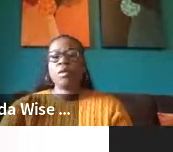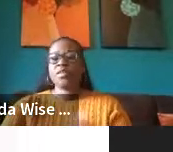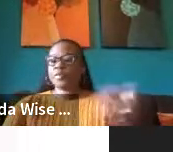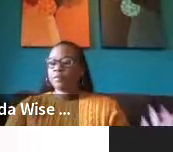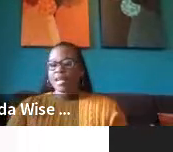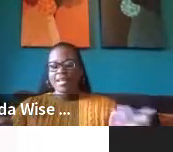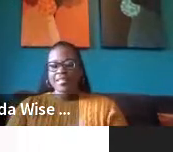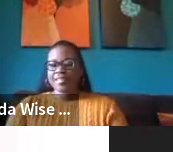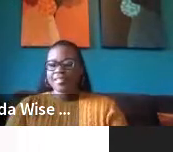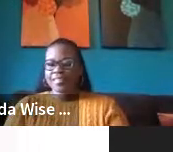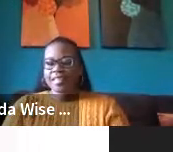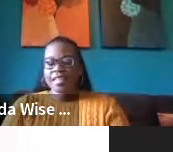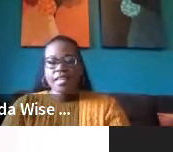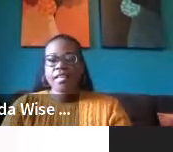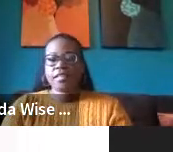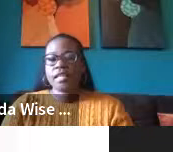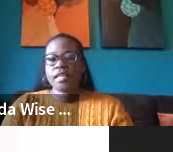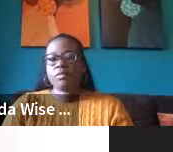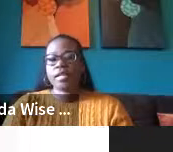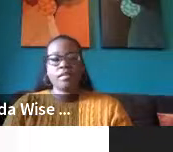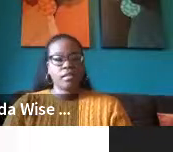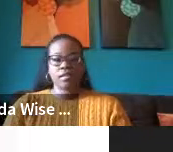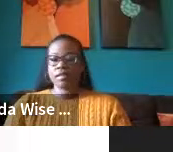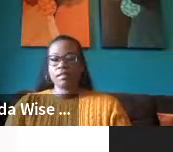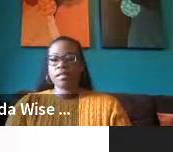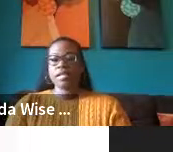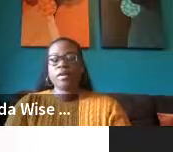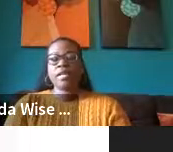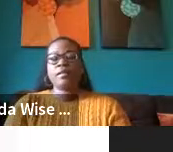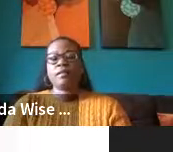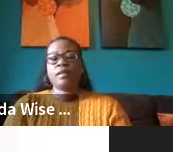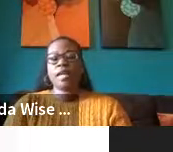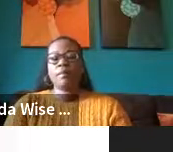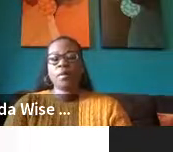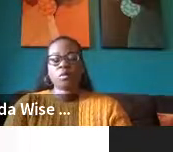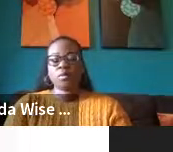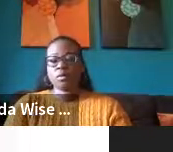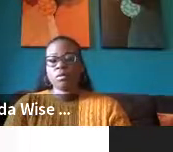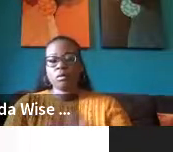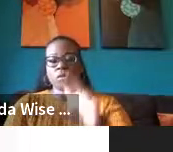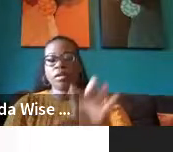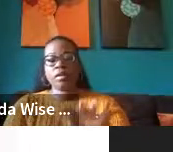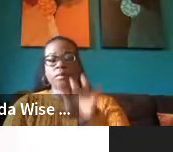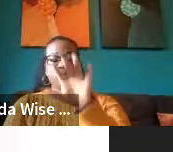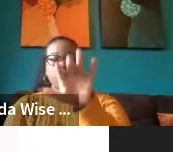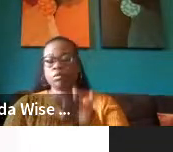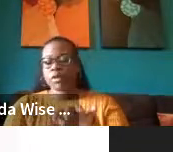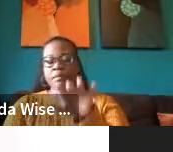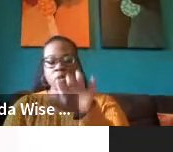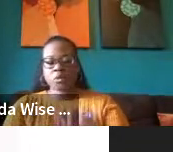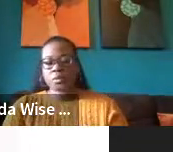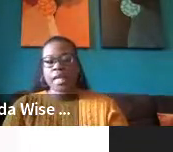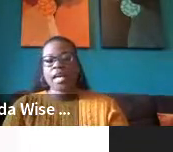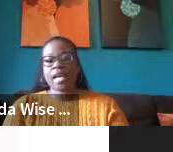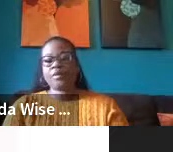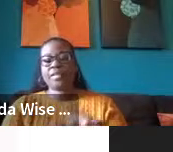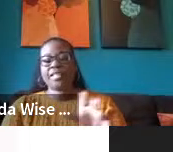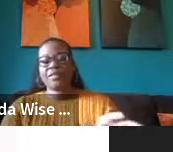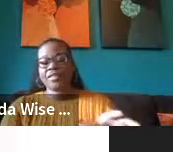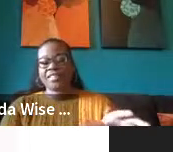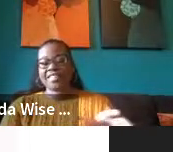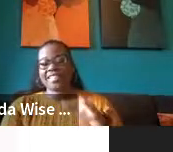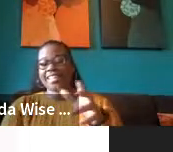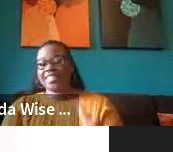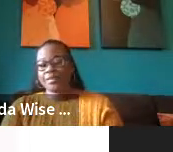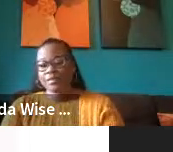So You'll Always Be Mine is written in multiple it's written multiple times, but